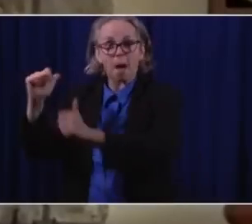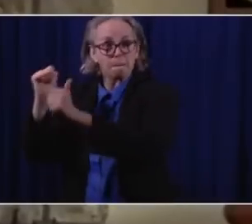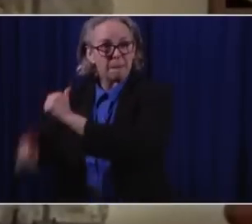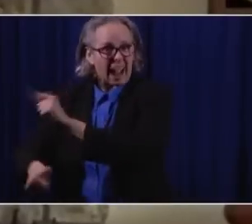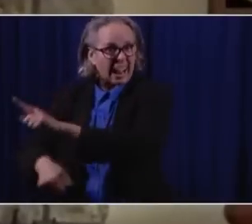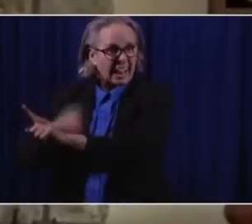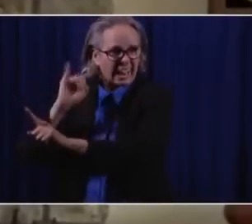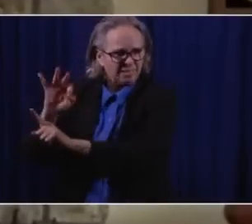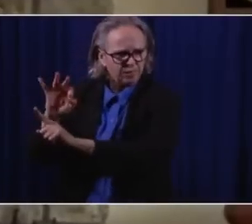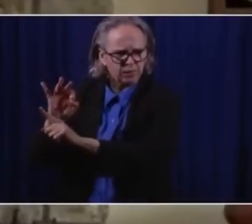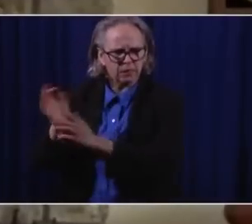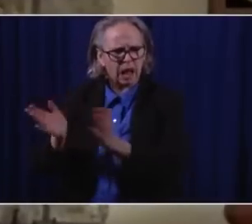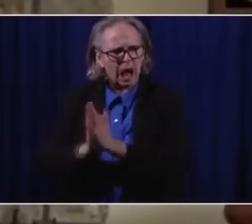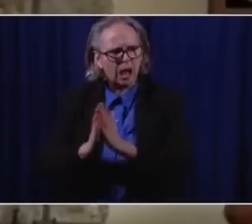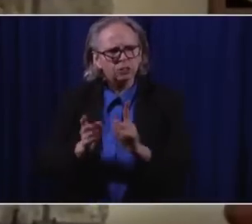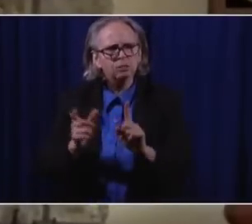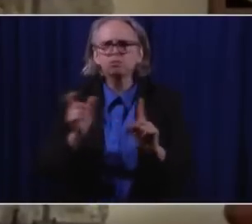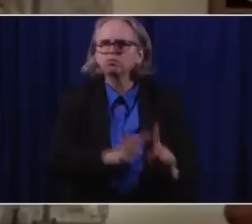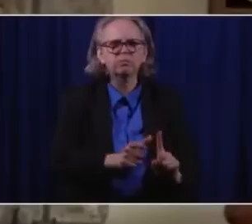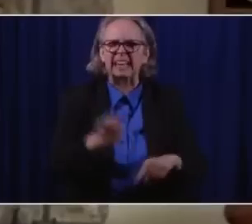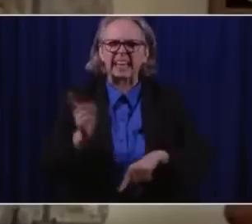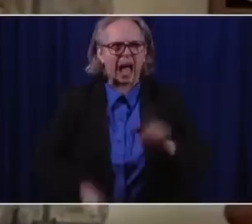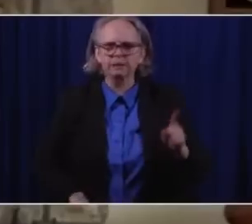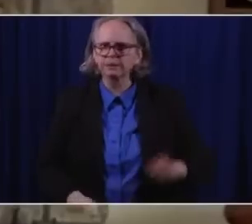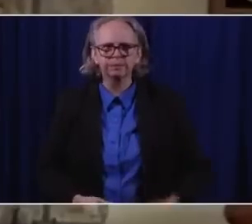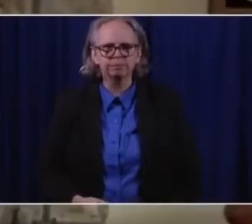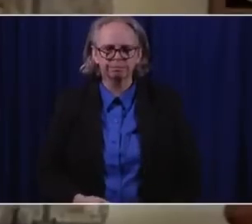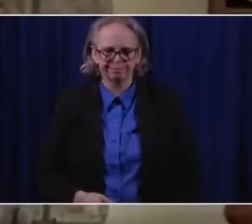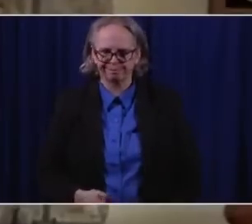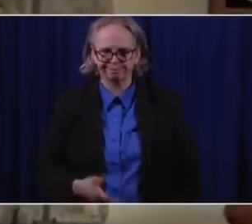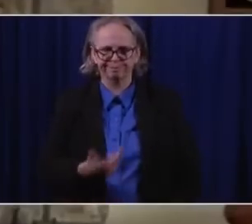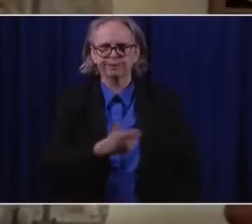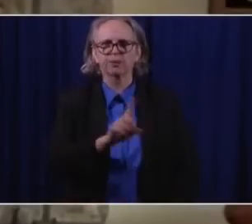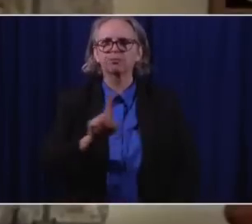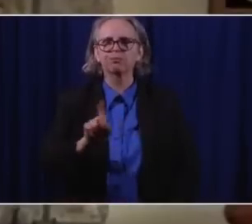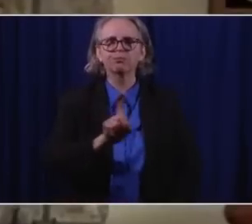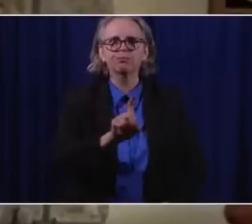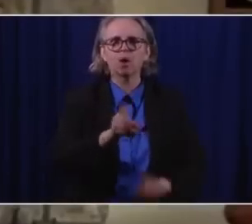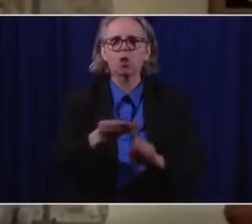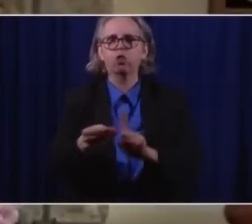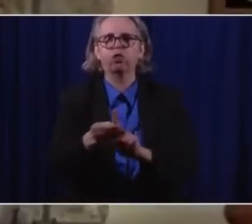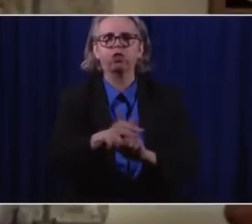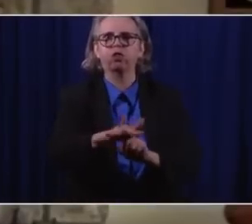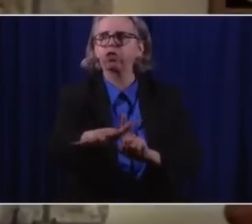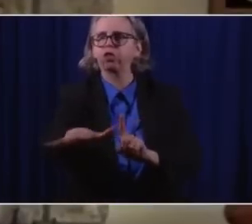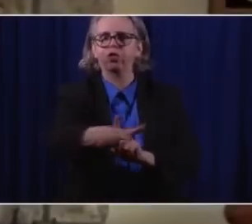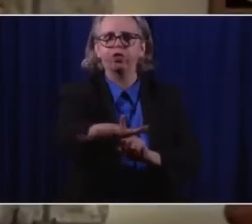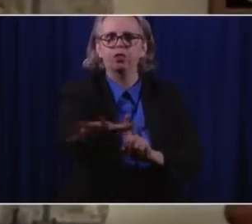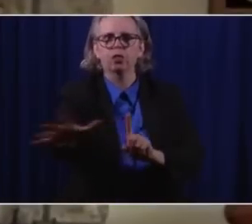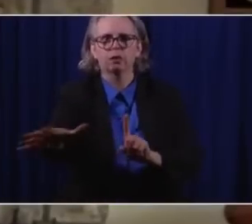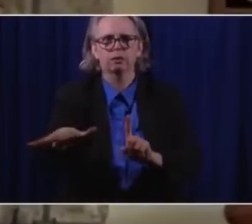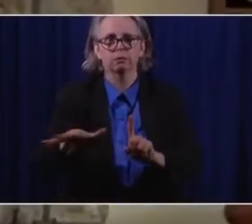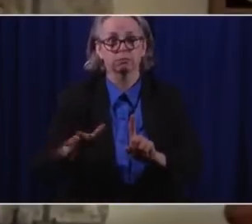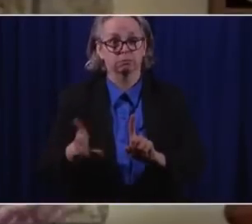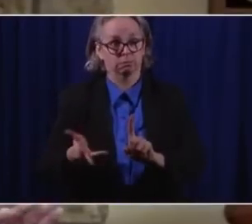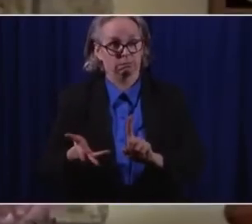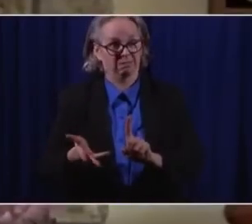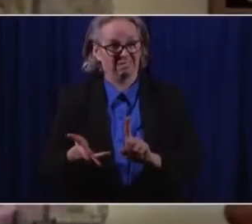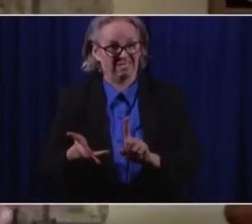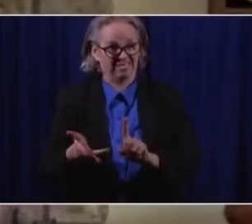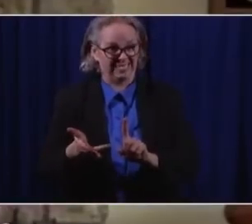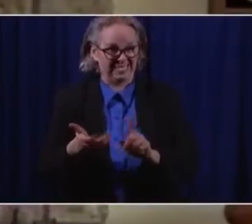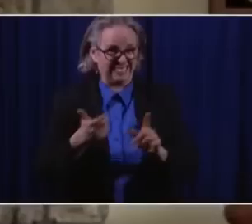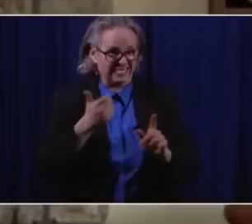exposed to a carrier of the disease. So you couldn't just say, if you're coming from that country, we know that's a huge problem. You're coming into Ohio. We really need